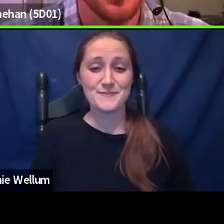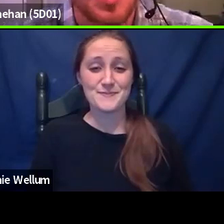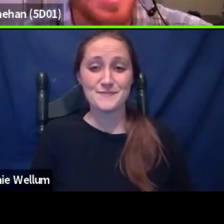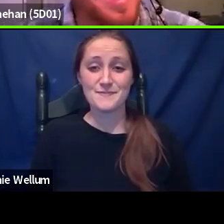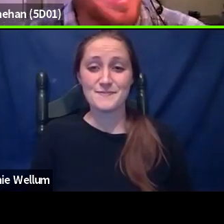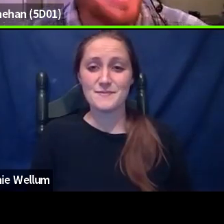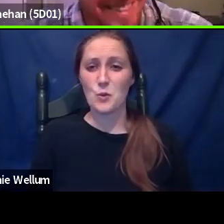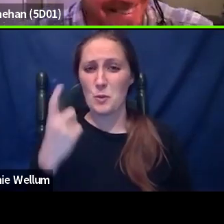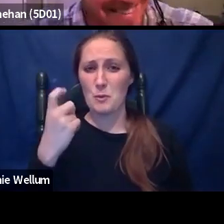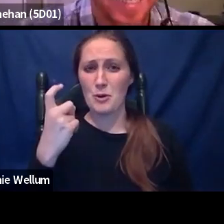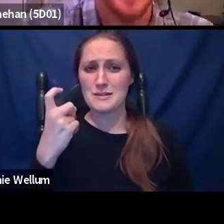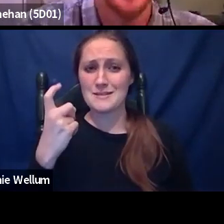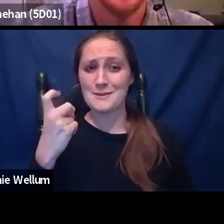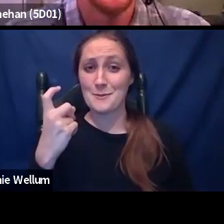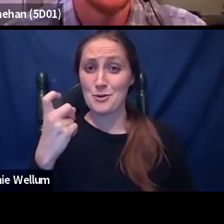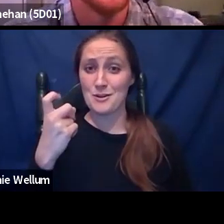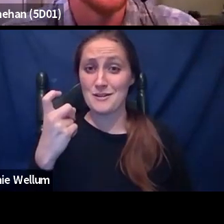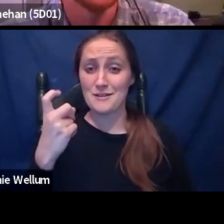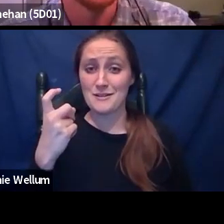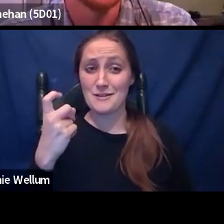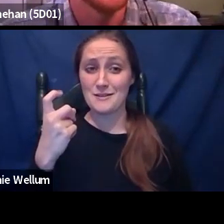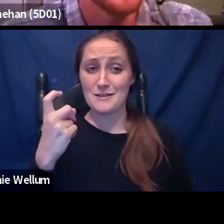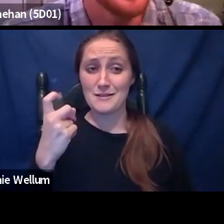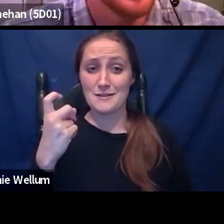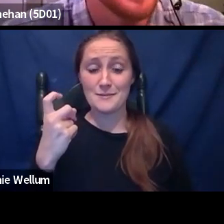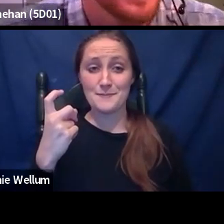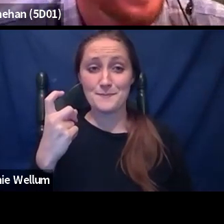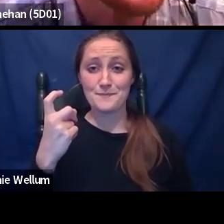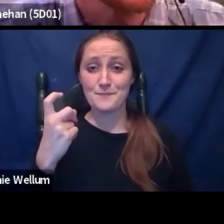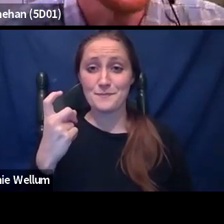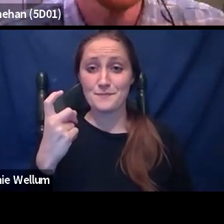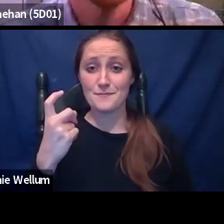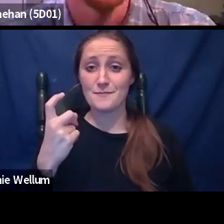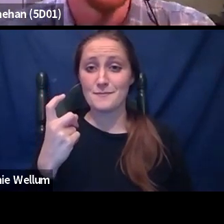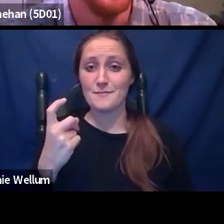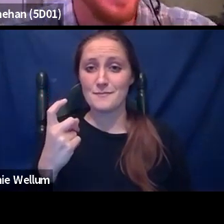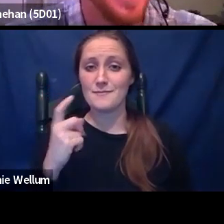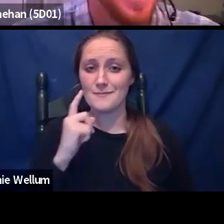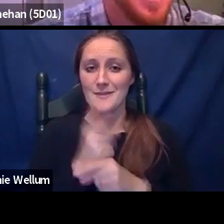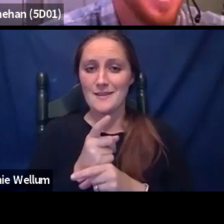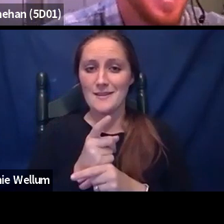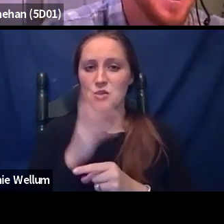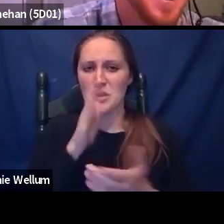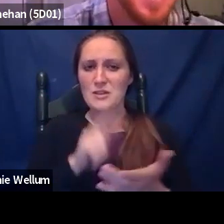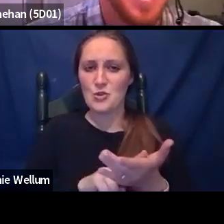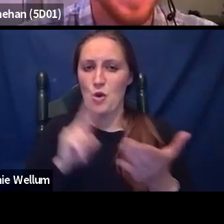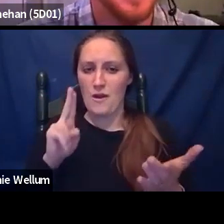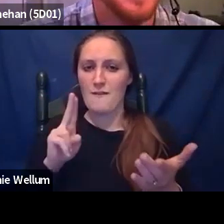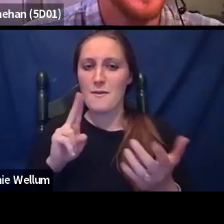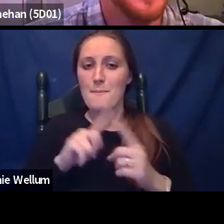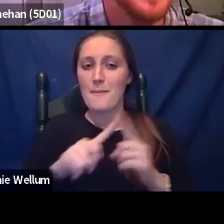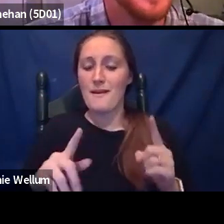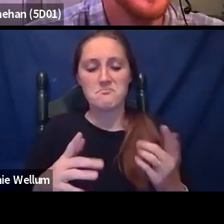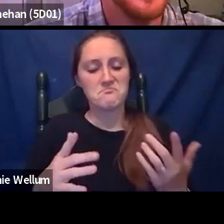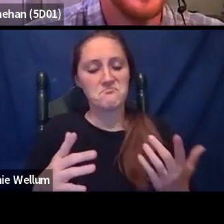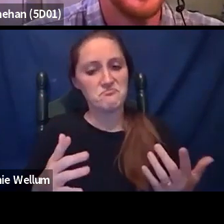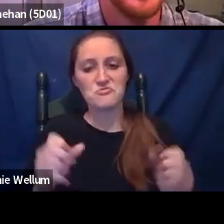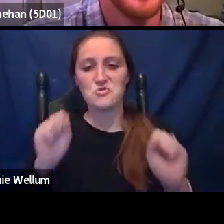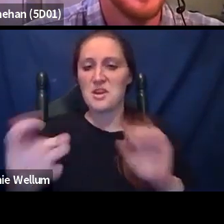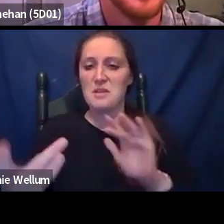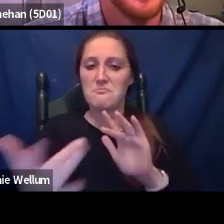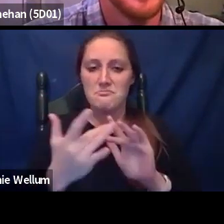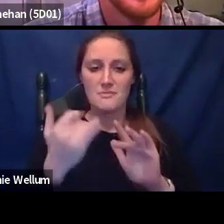one more. We have one more? One more. Yeah. All right. I'm going to sign off, but feel free to reach out if you